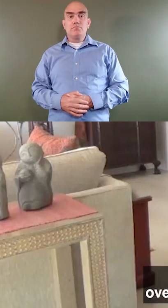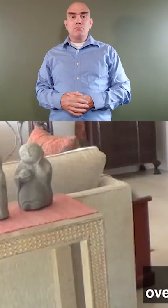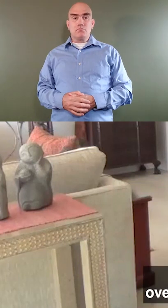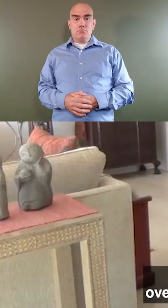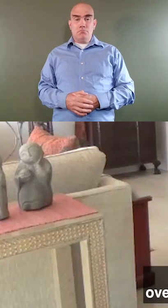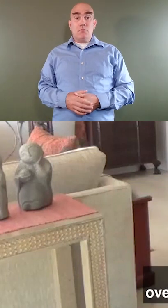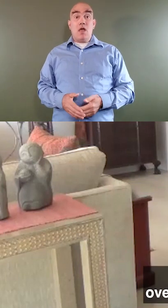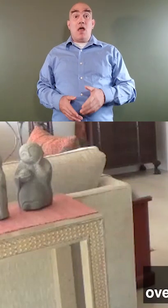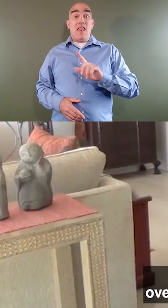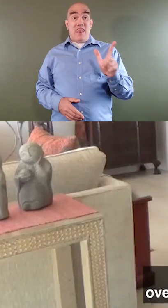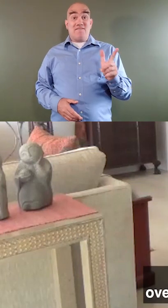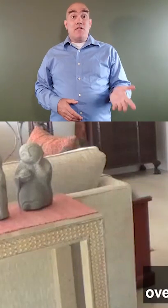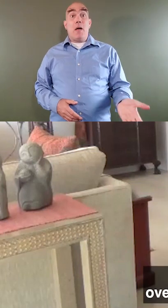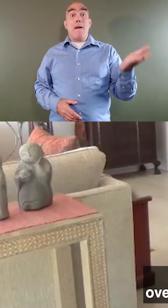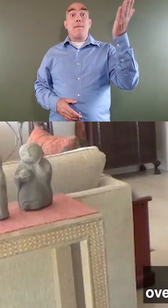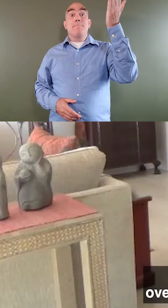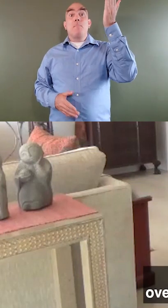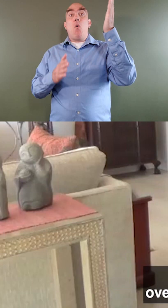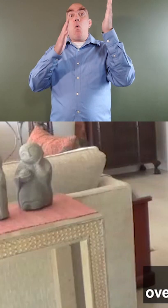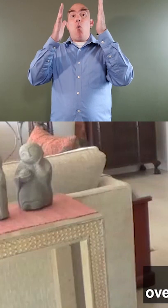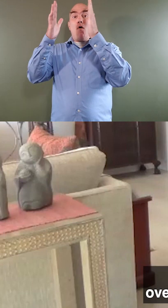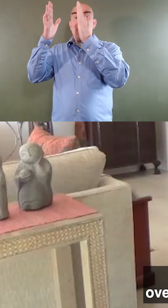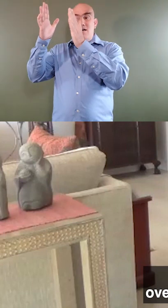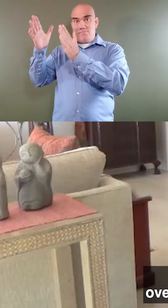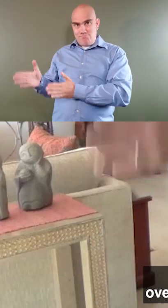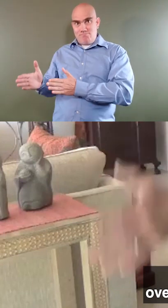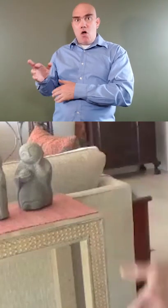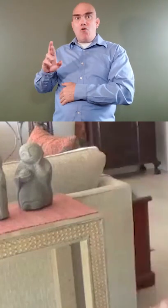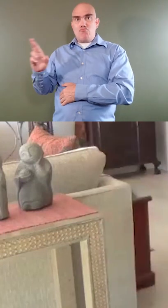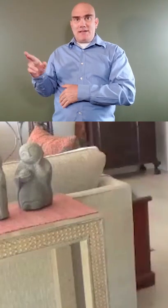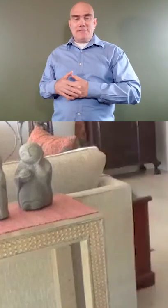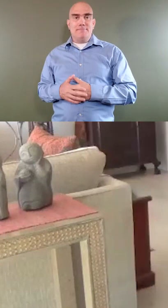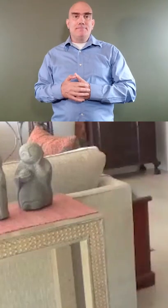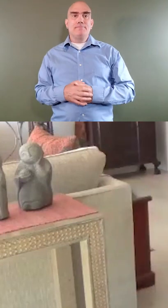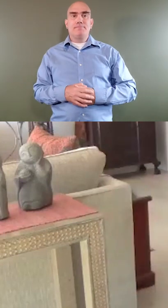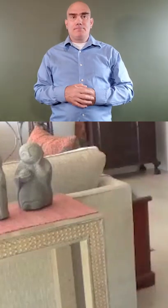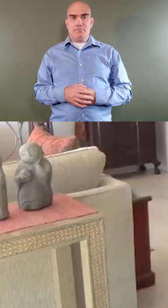come up on the left, turn overhead, come down on the right.